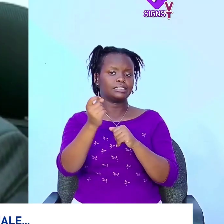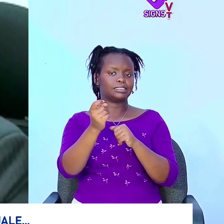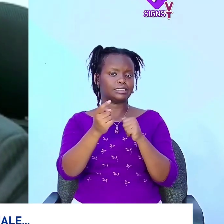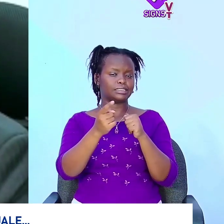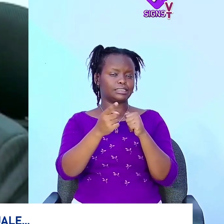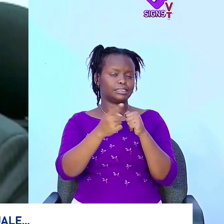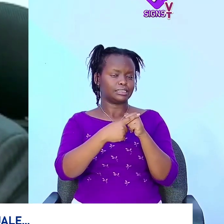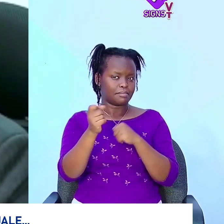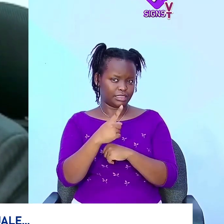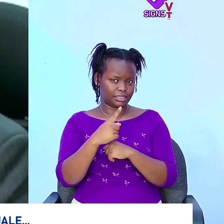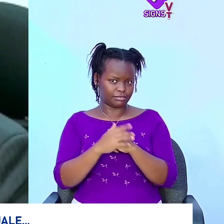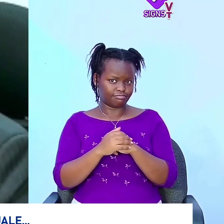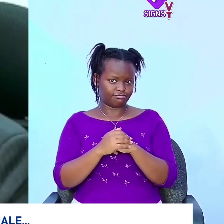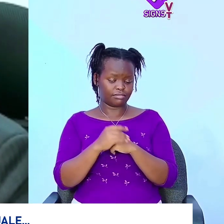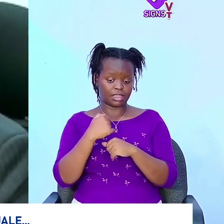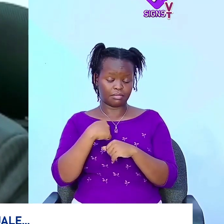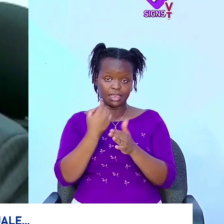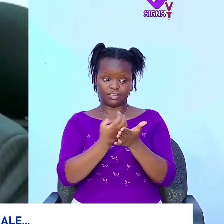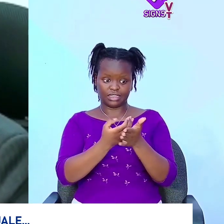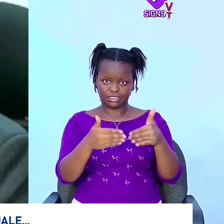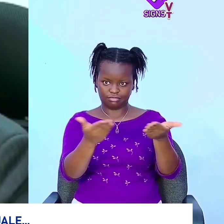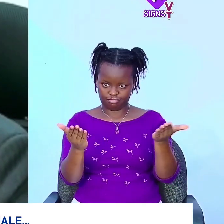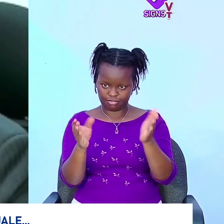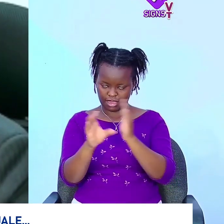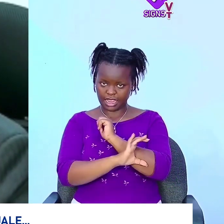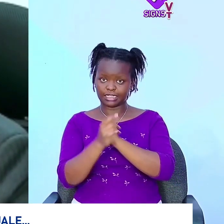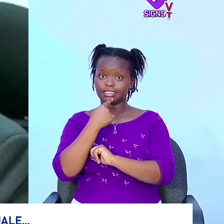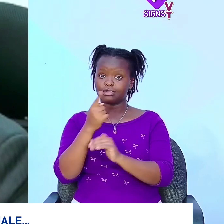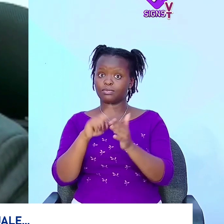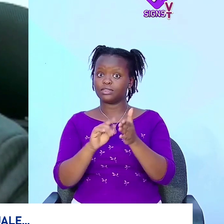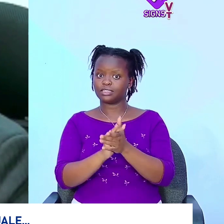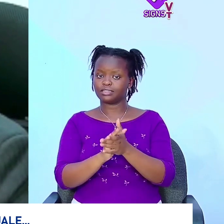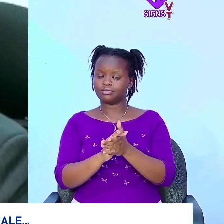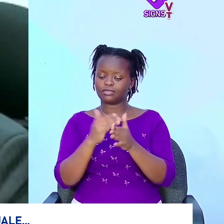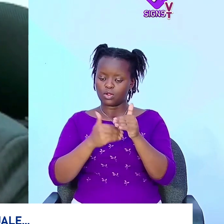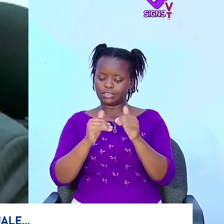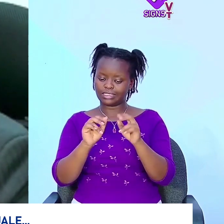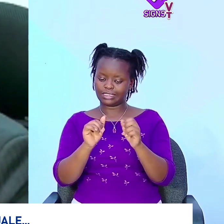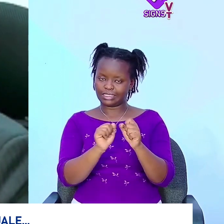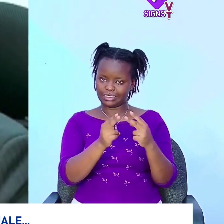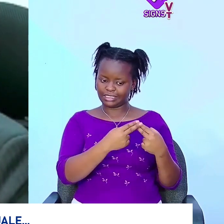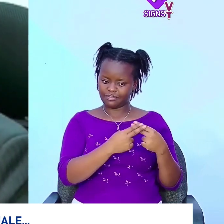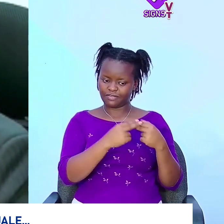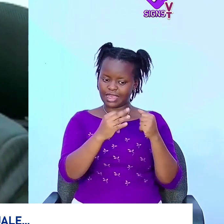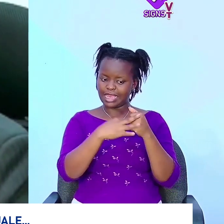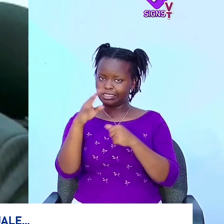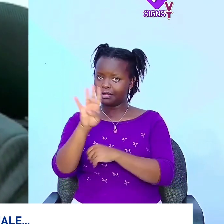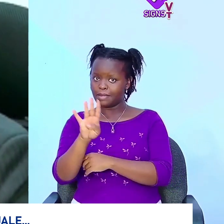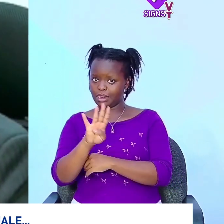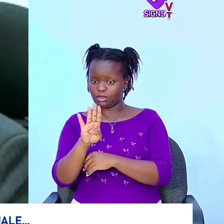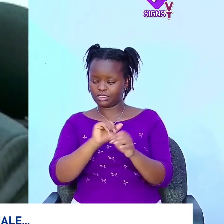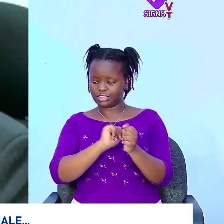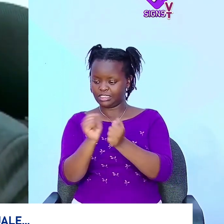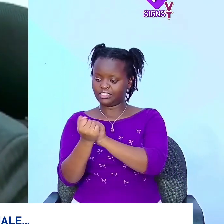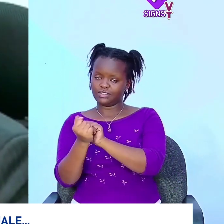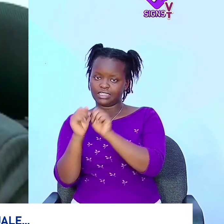will prove to you that the country is going to save close to 8 billion by just shifting teachers